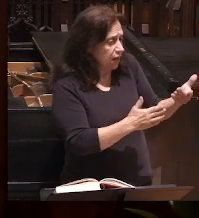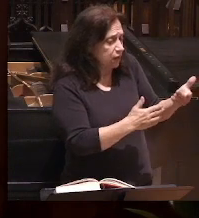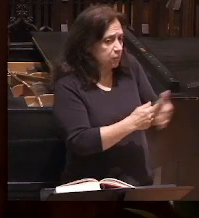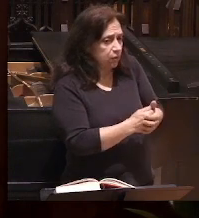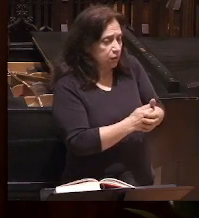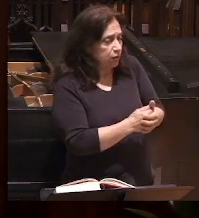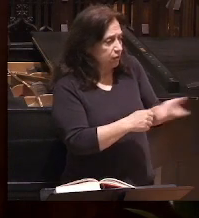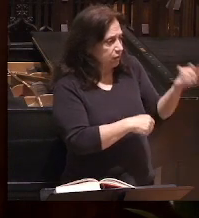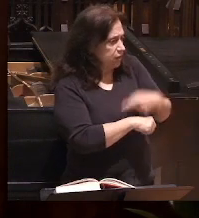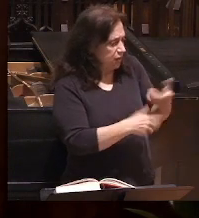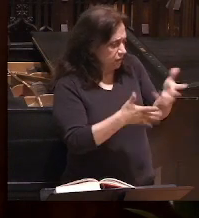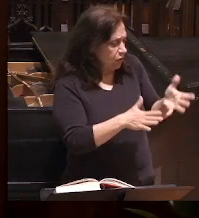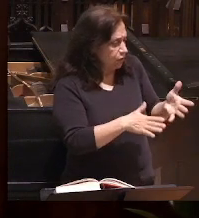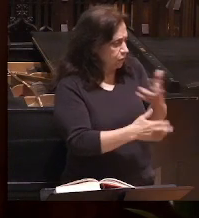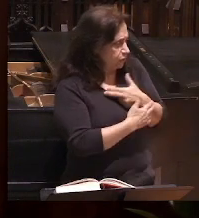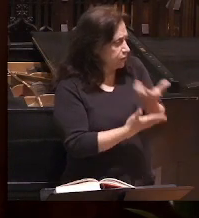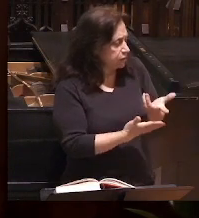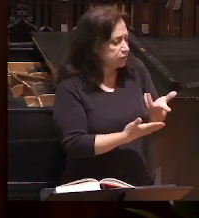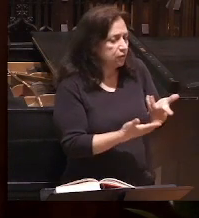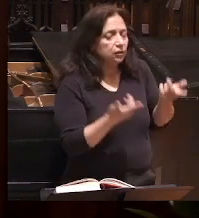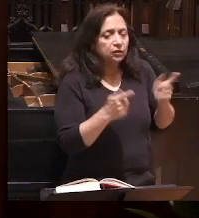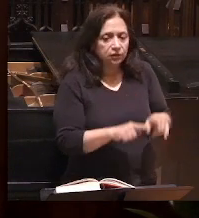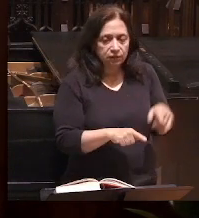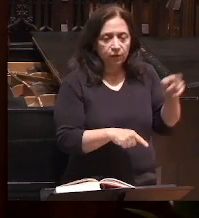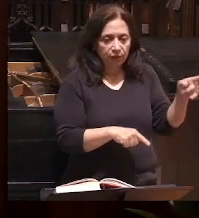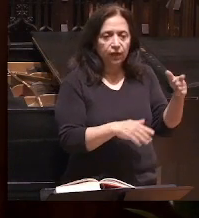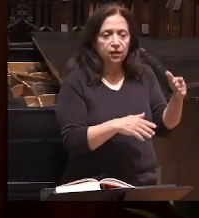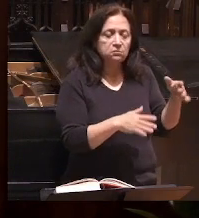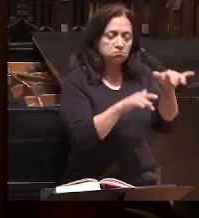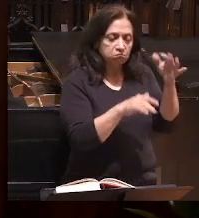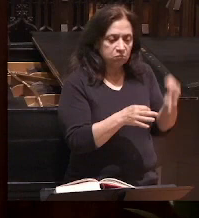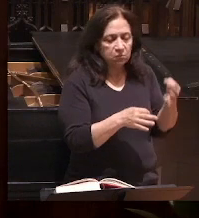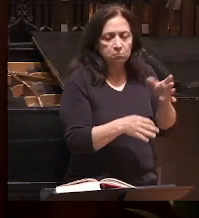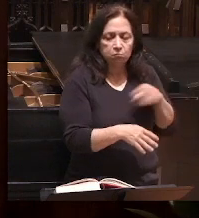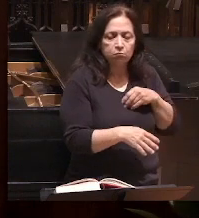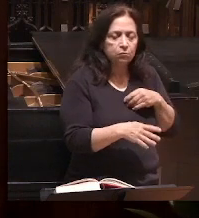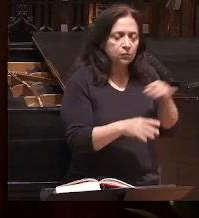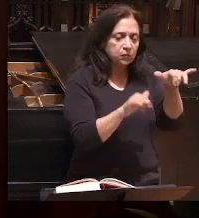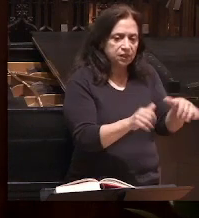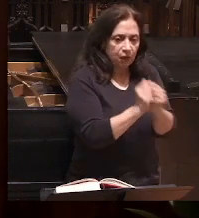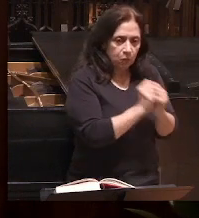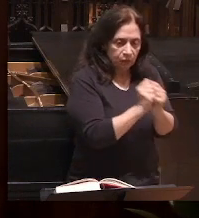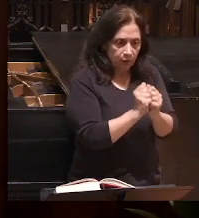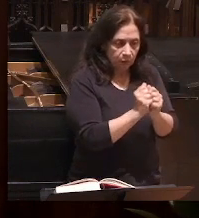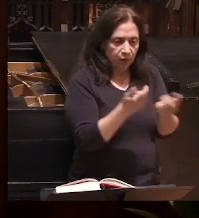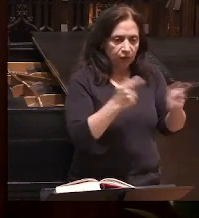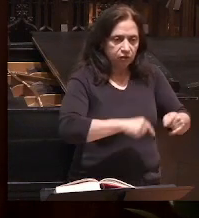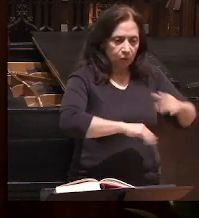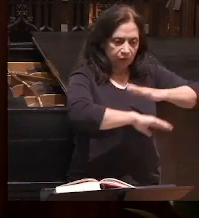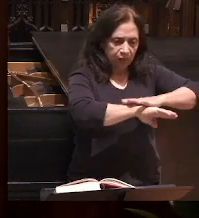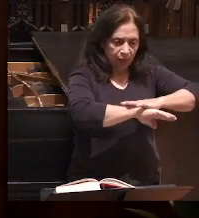nearly over." So he went in to stay with them. When he was at the